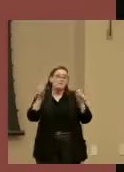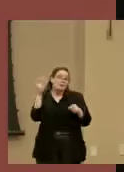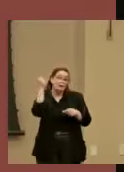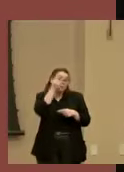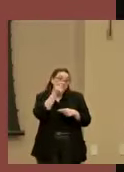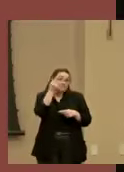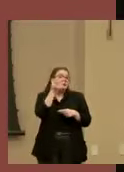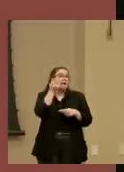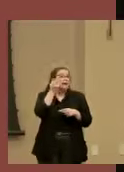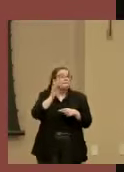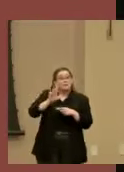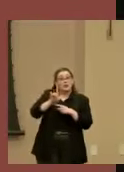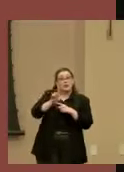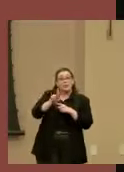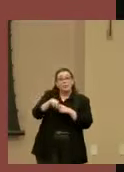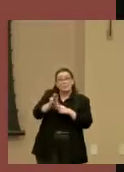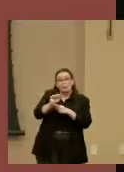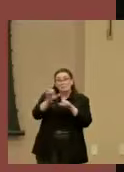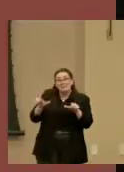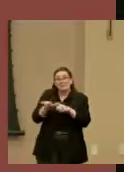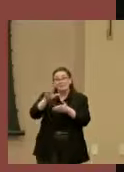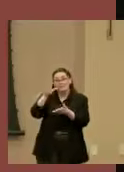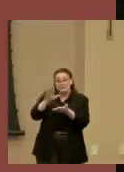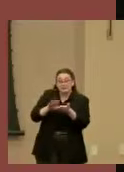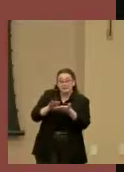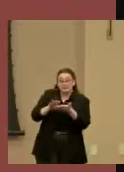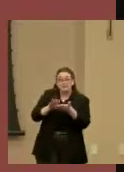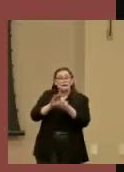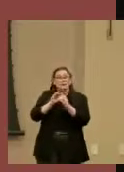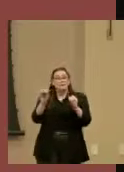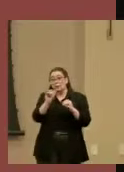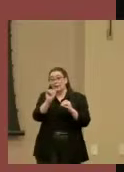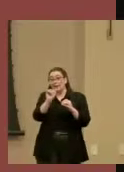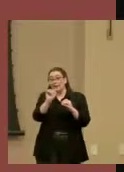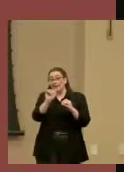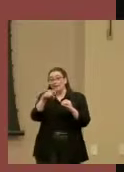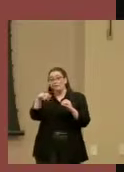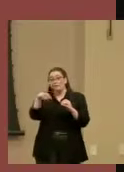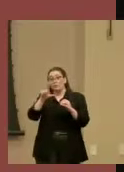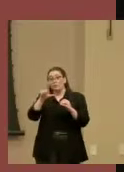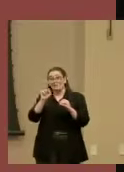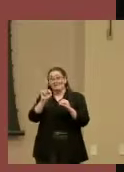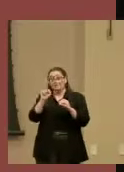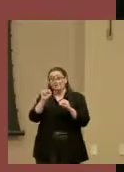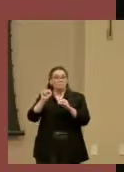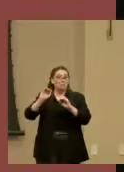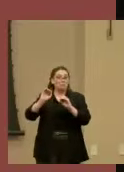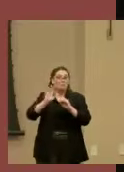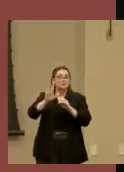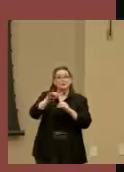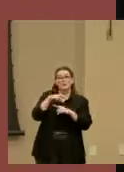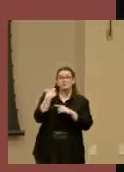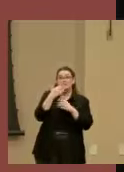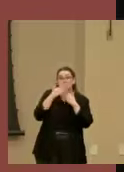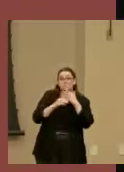have really low lupus disease activity. They don't have antiphospholipid syndrome, so their risk of blood clots is very low.